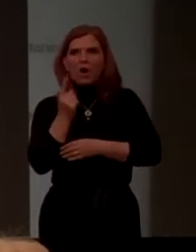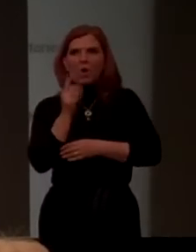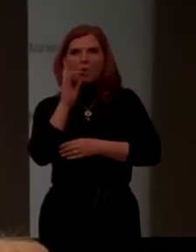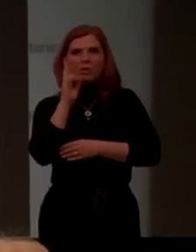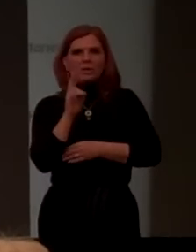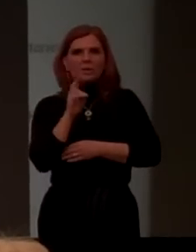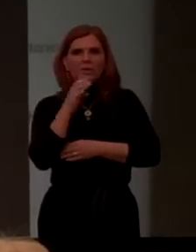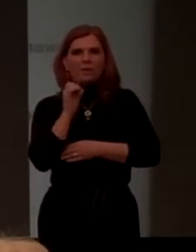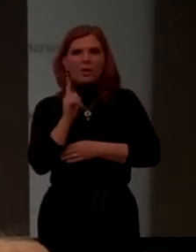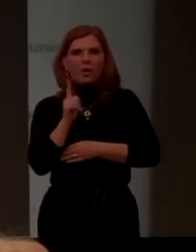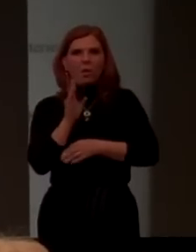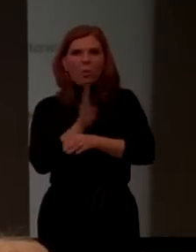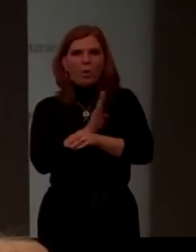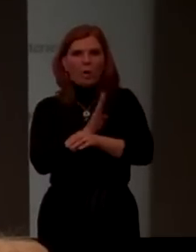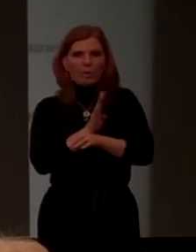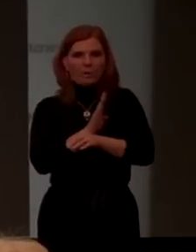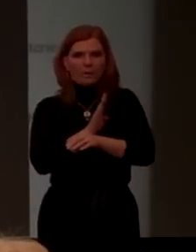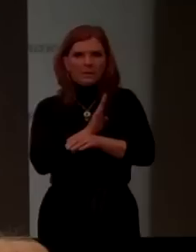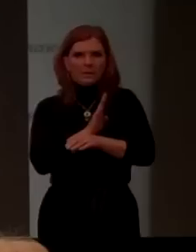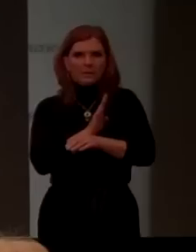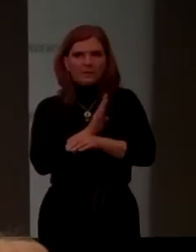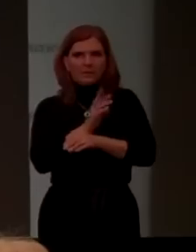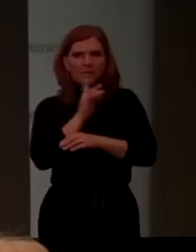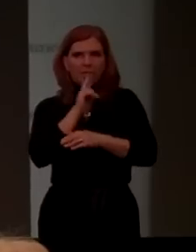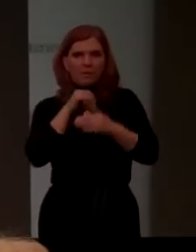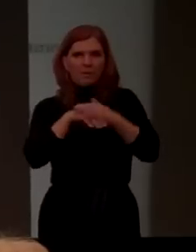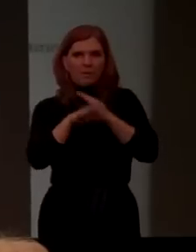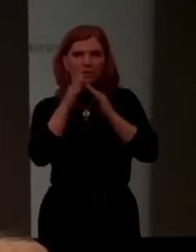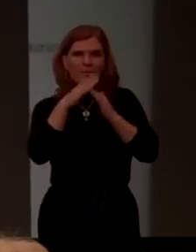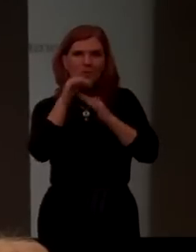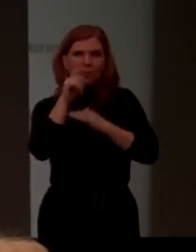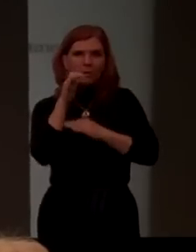7 coal or energy companies are in the top 100.